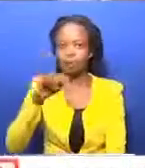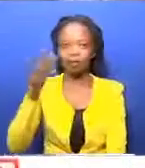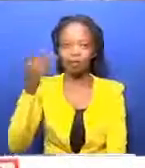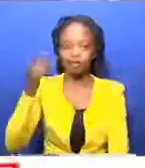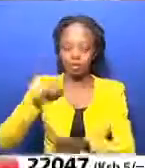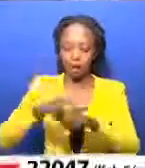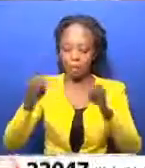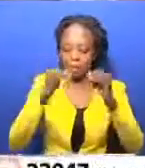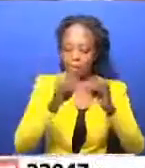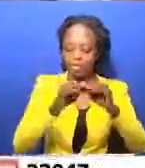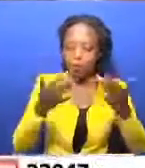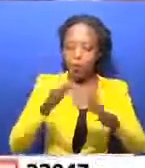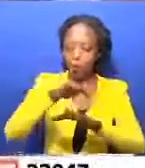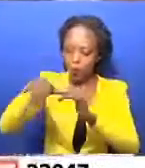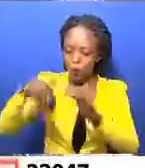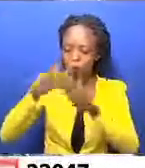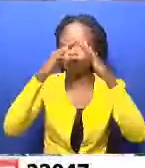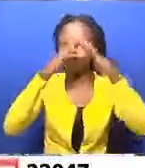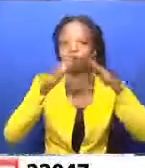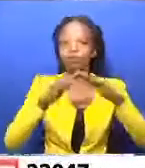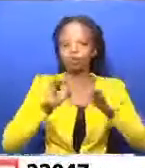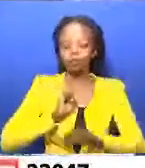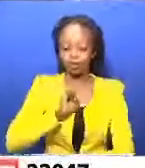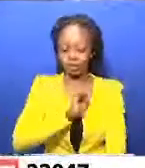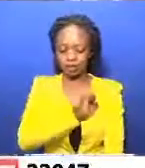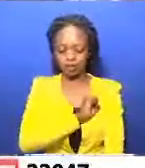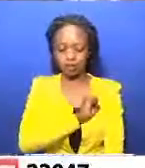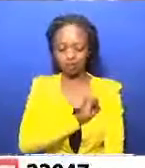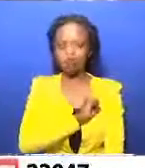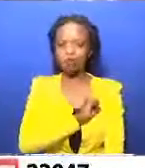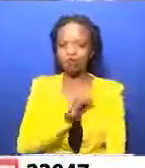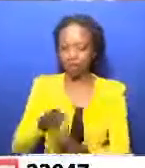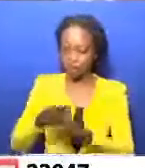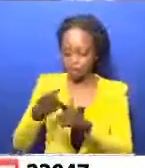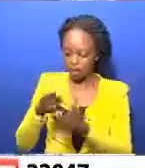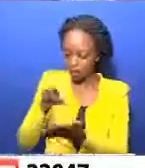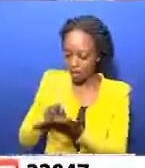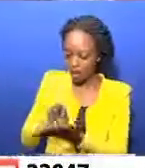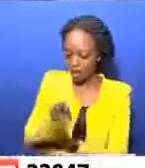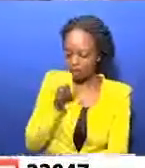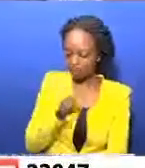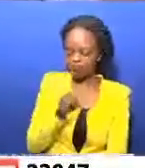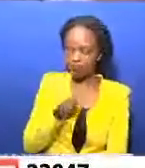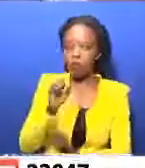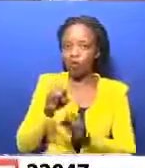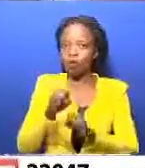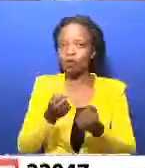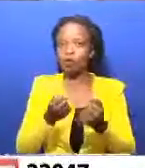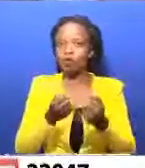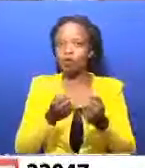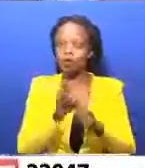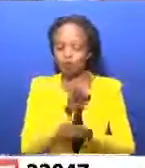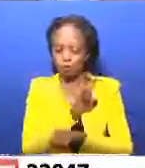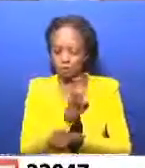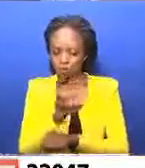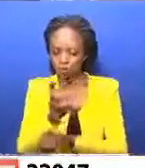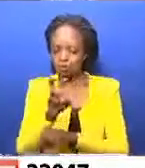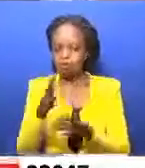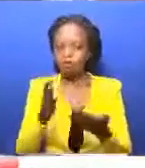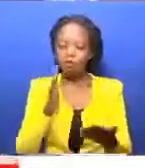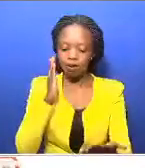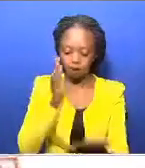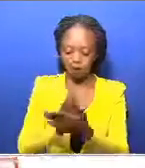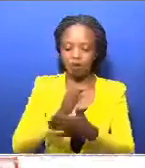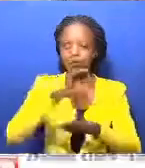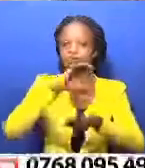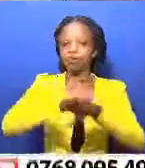plenary ama whole house ya Senate, diposa kesi yake ikatwe na waone haki